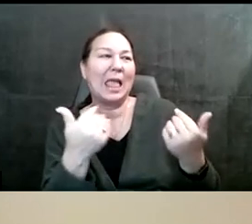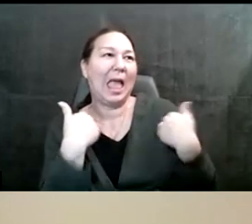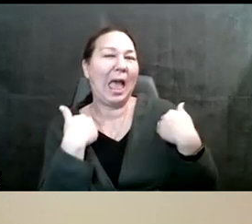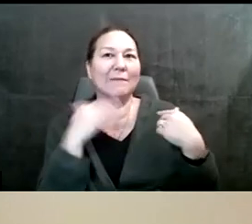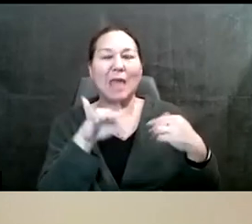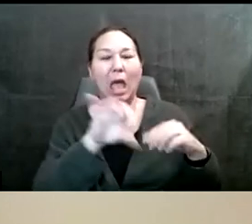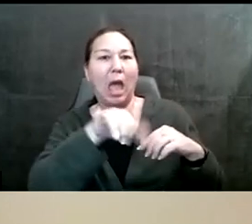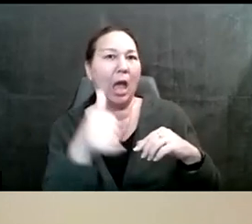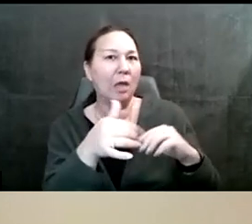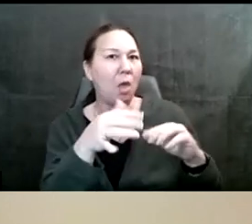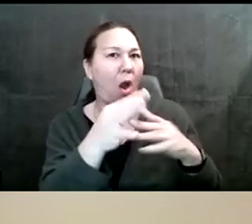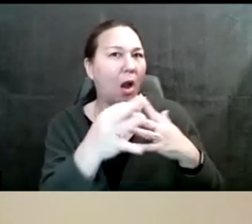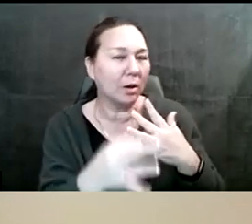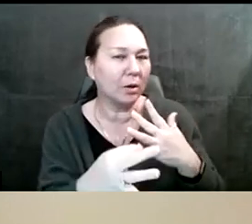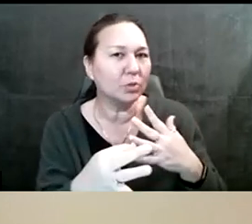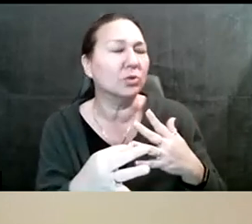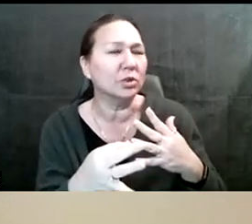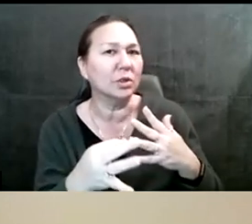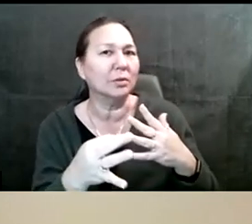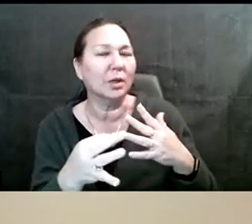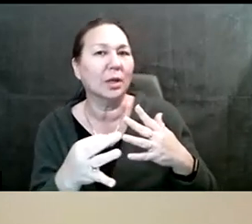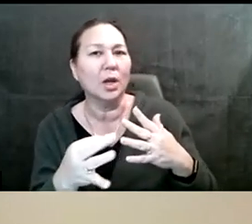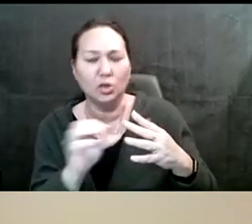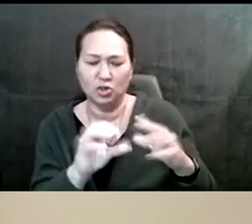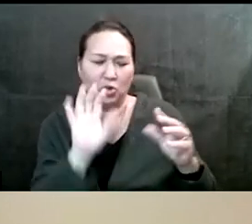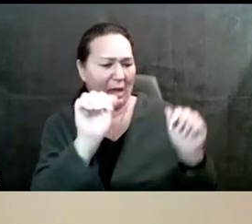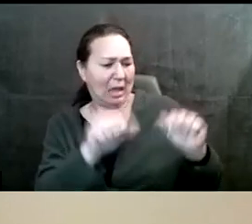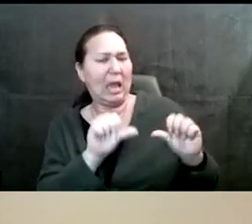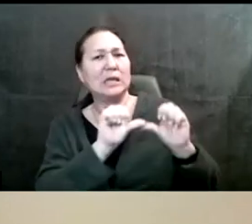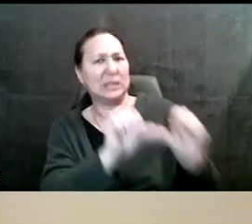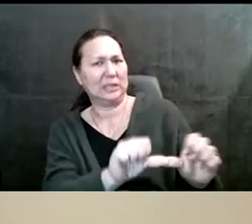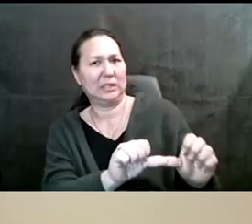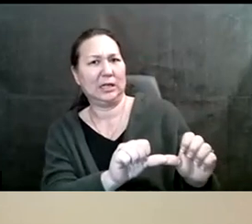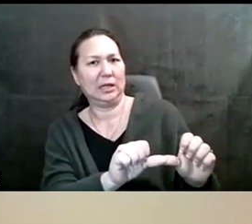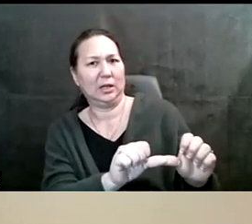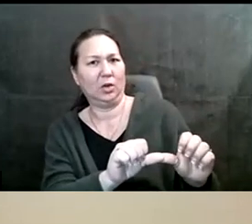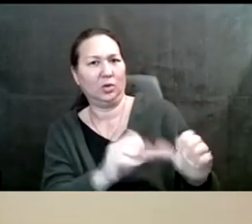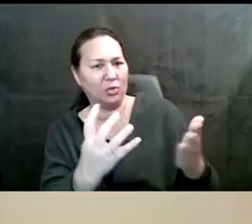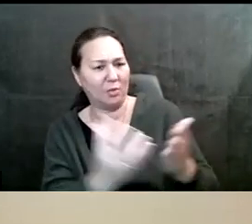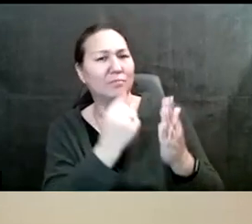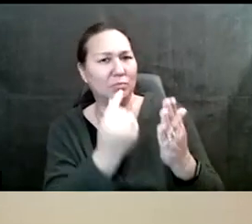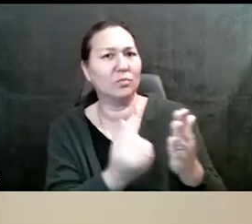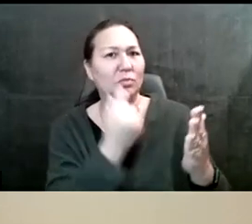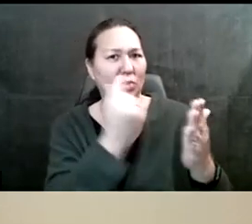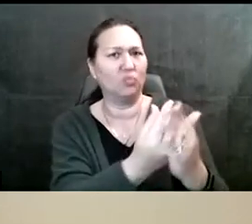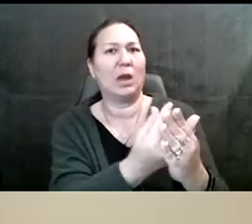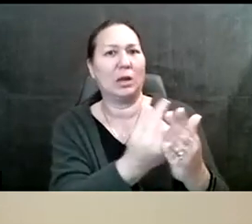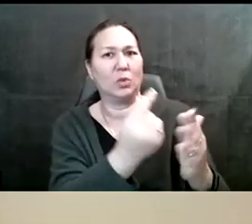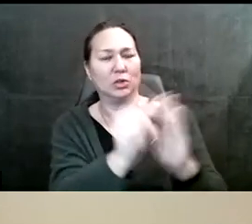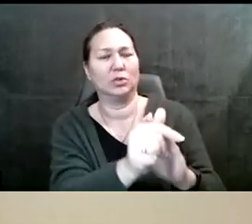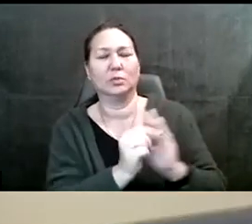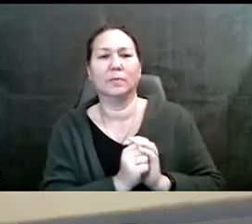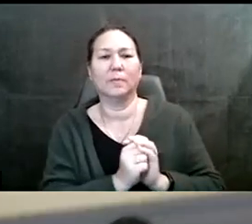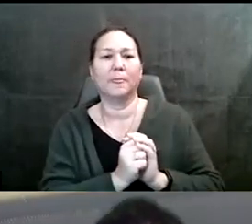that's going to allow them to continue and get back on track we're in the process of doing another round of that right now